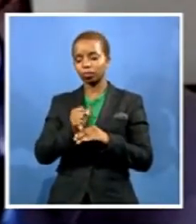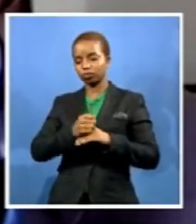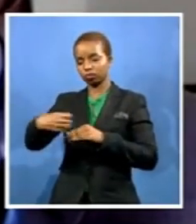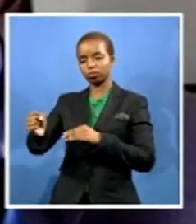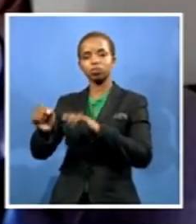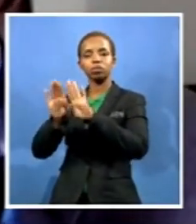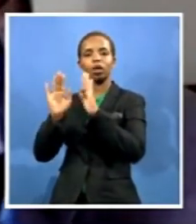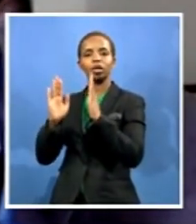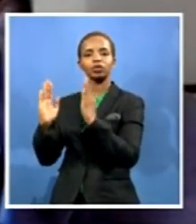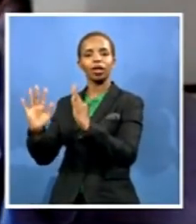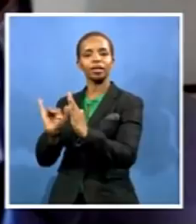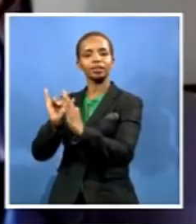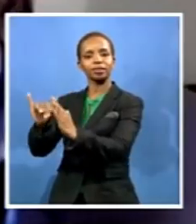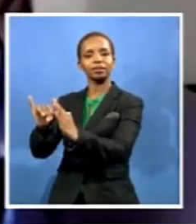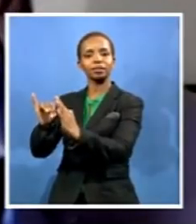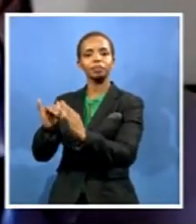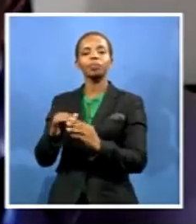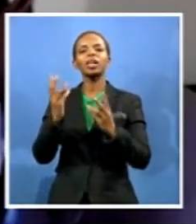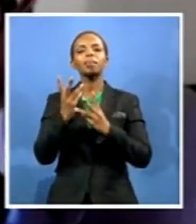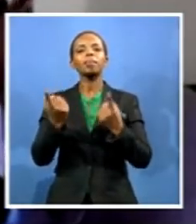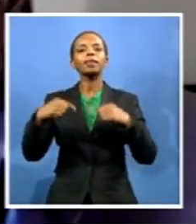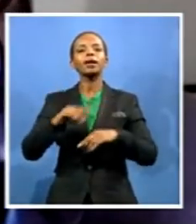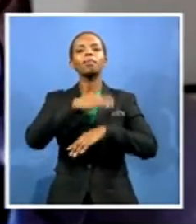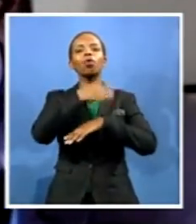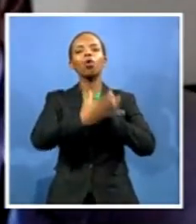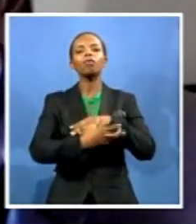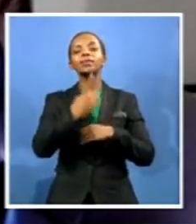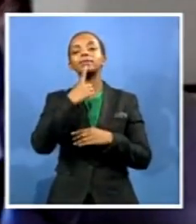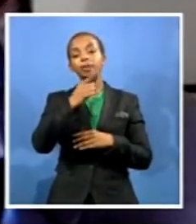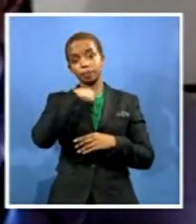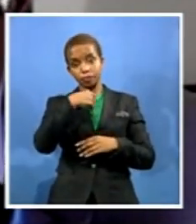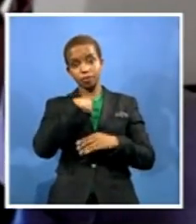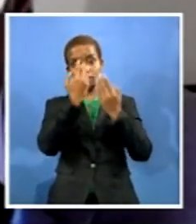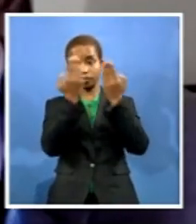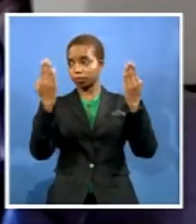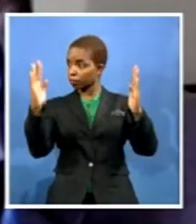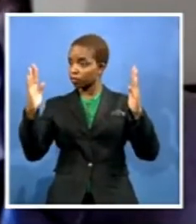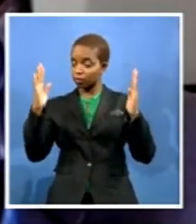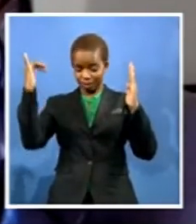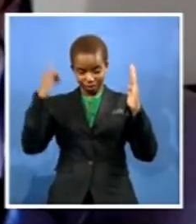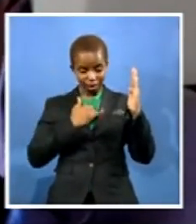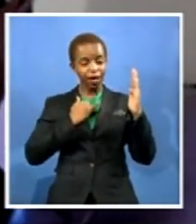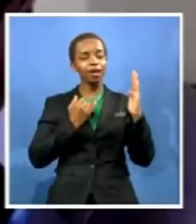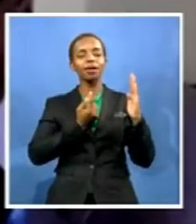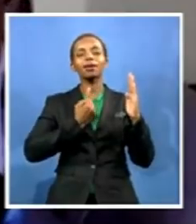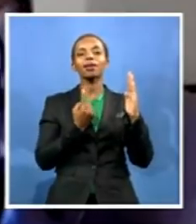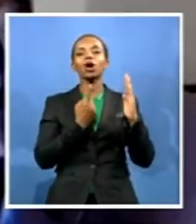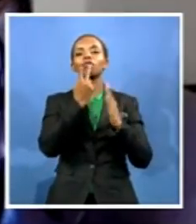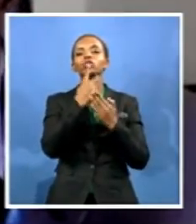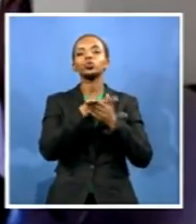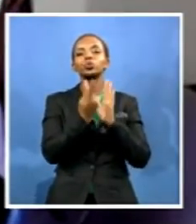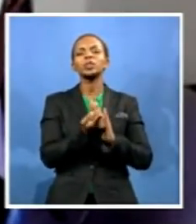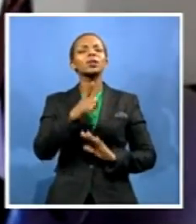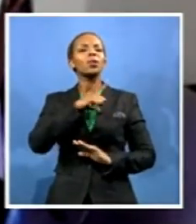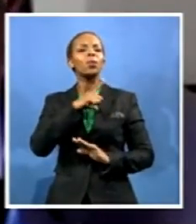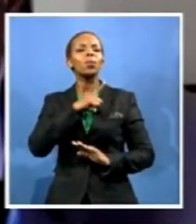there for 2 weeks, and the reasons why I went in was that I had symptoms, I couldn't breathe well, and they took care of me, and I'm back here and I'm normal